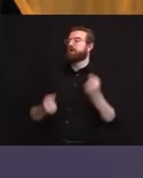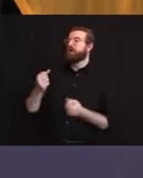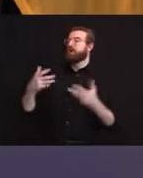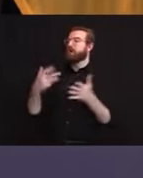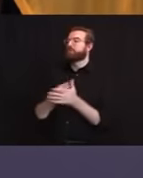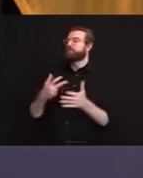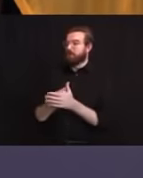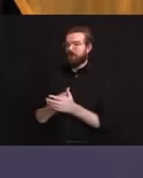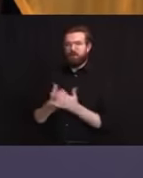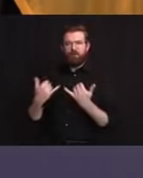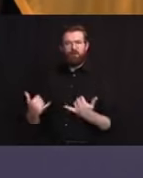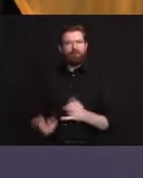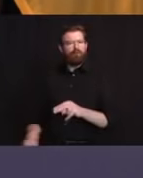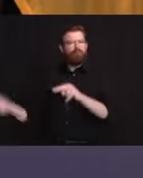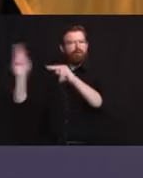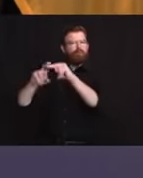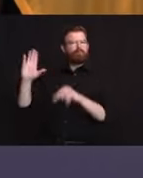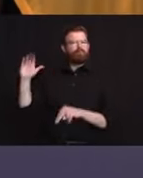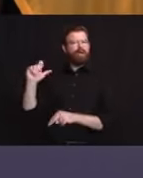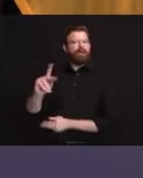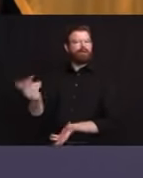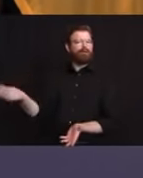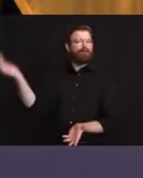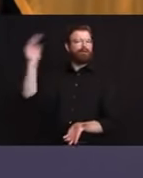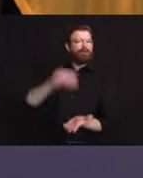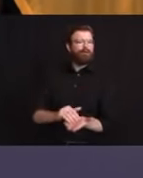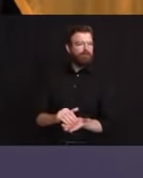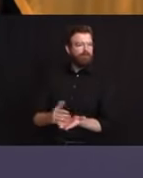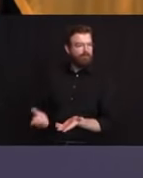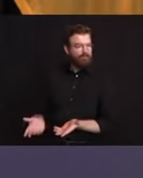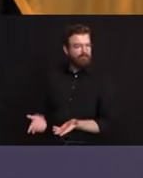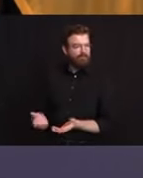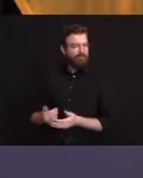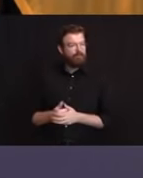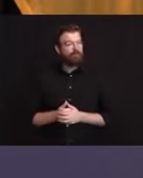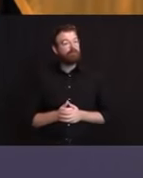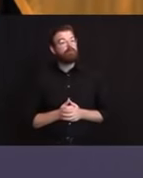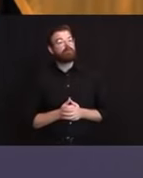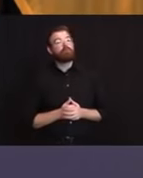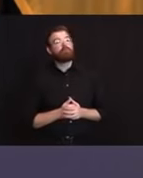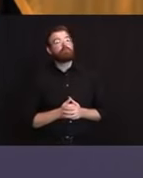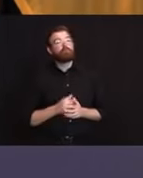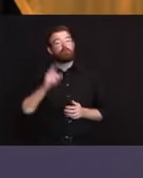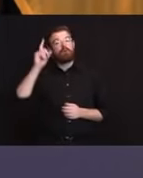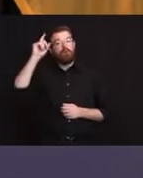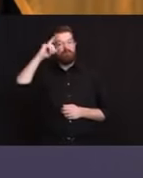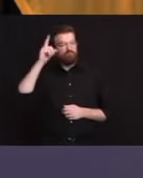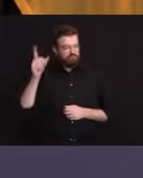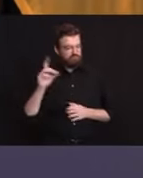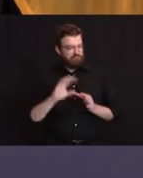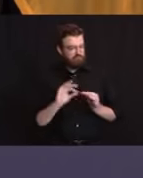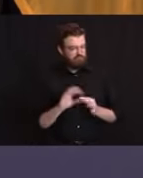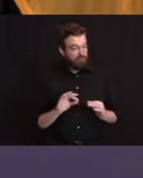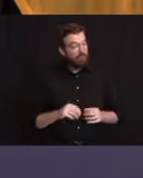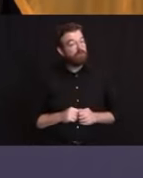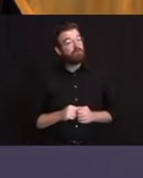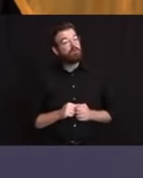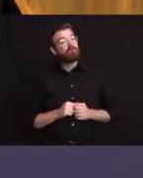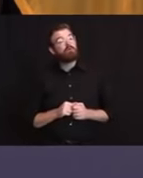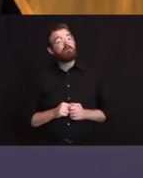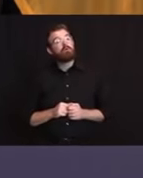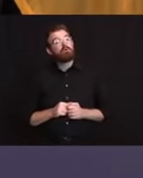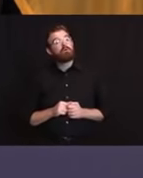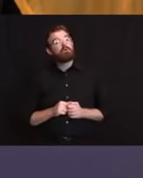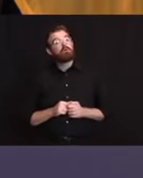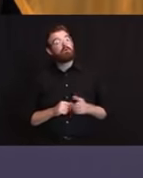at the time, but I'm going to stand to be corrected, that we've got nothing against HHS. In fact, guys like Admiral Brett Giroir has been